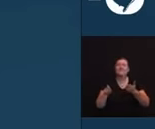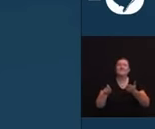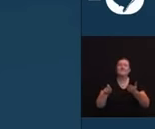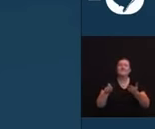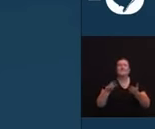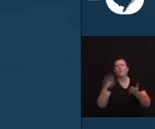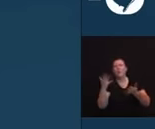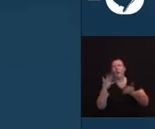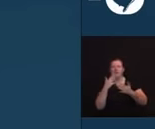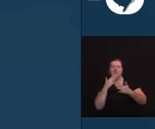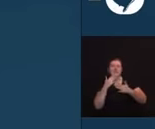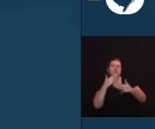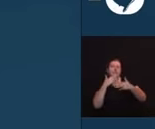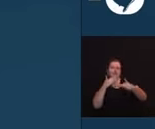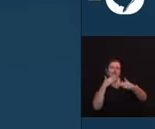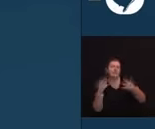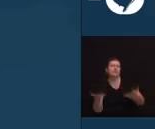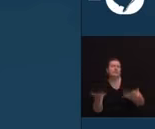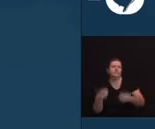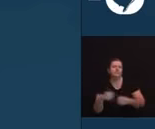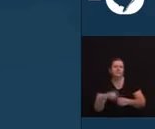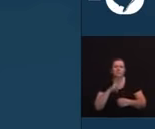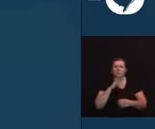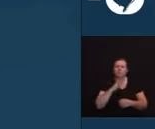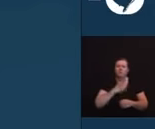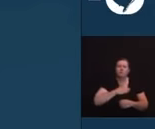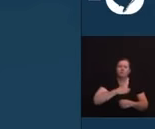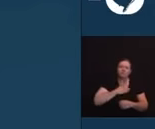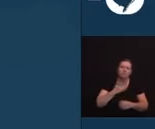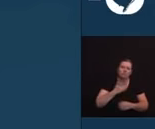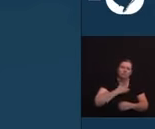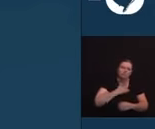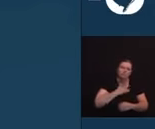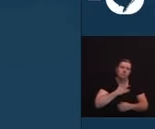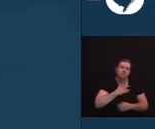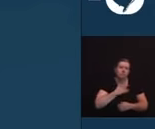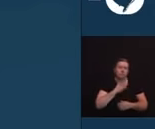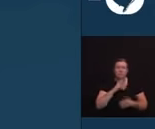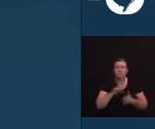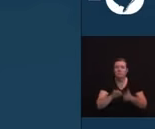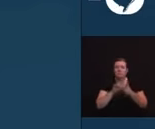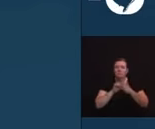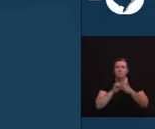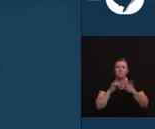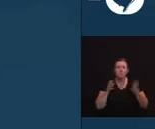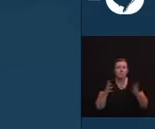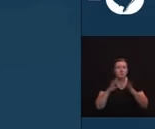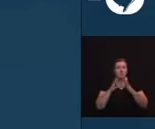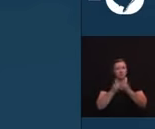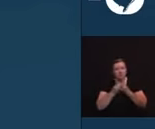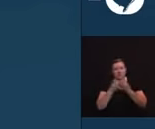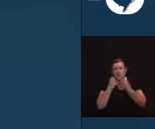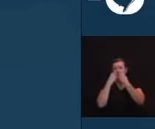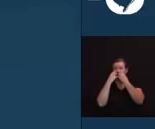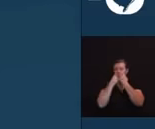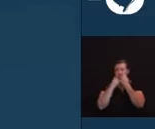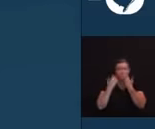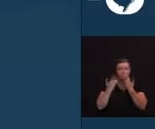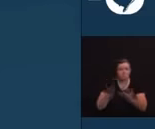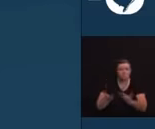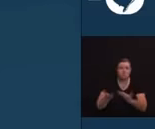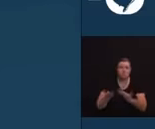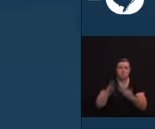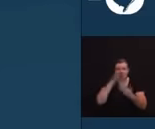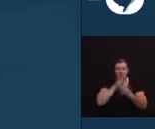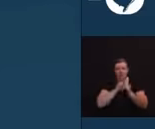was incredibly moving. This is an incredible guy. So keep him, his family, his mom and dad, especially in your prayers. May God bless and watch over